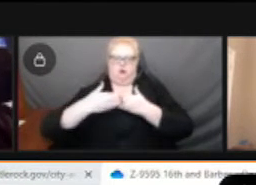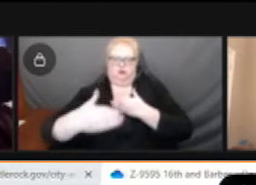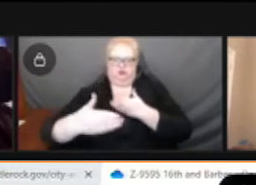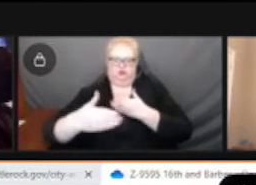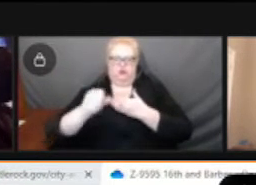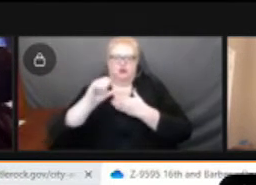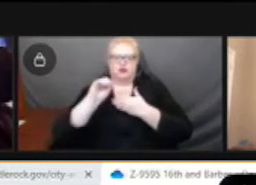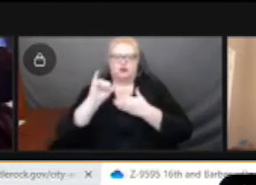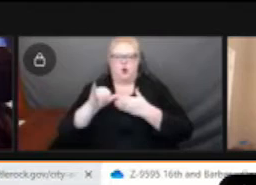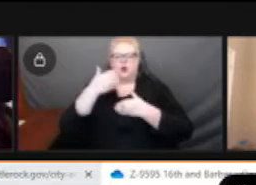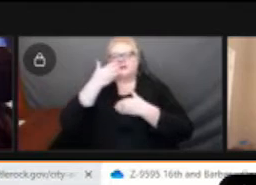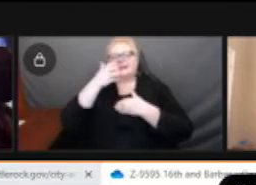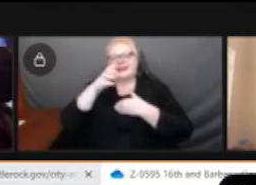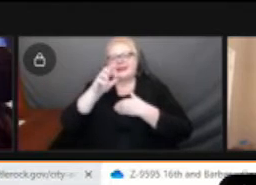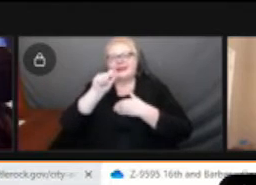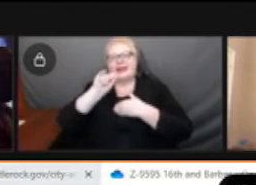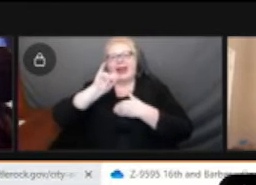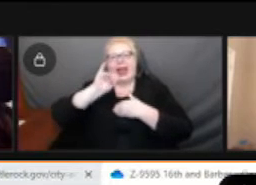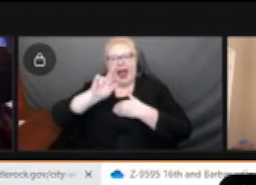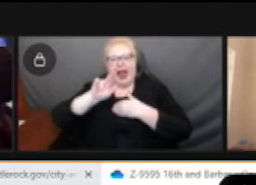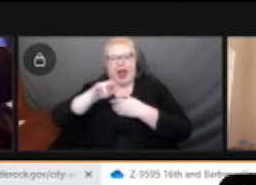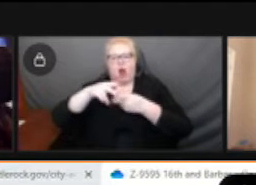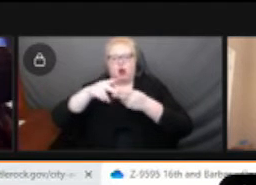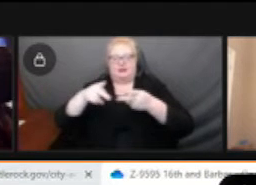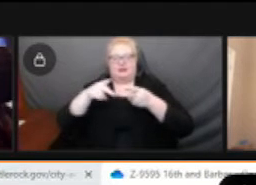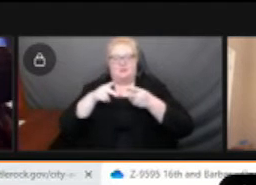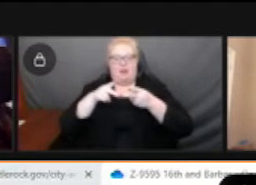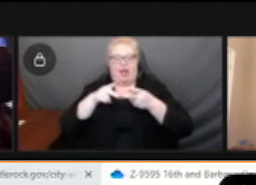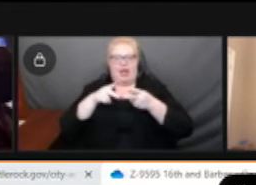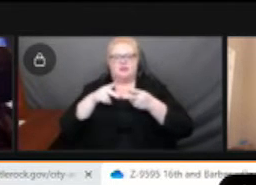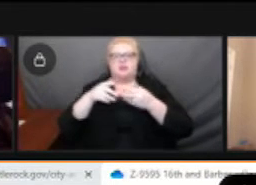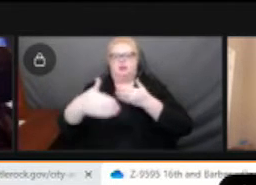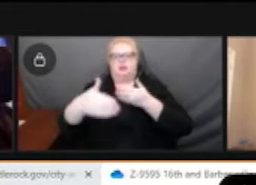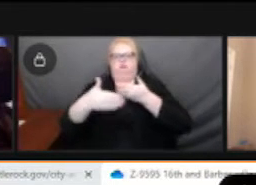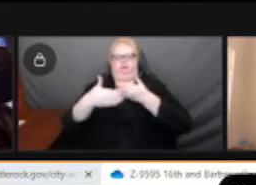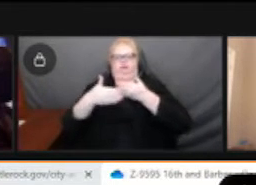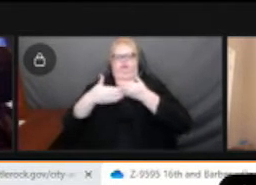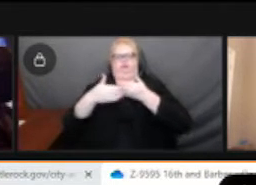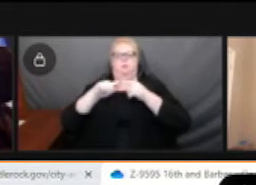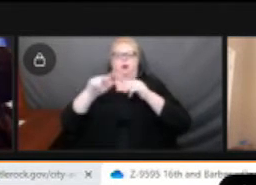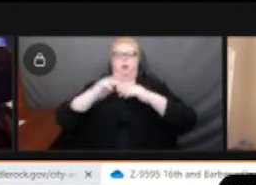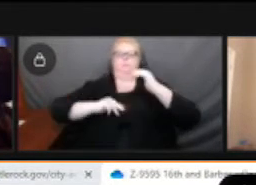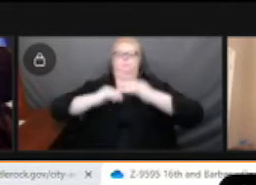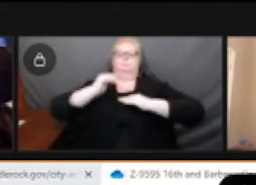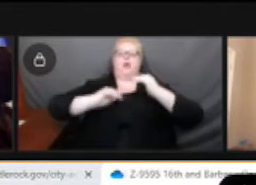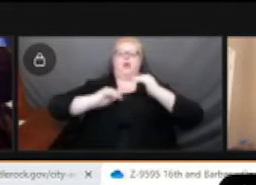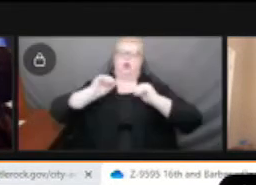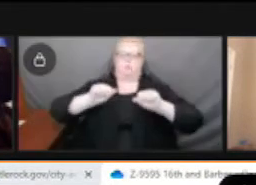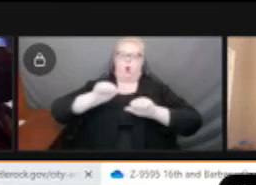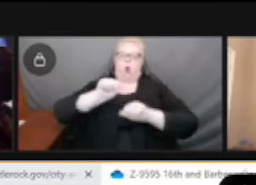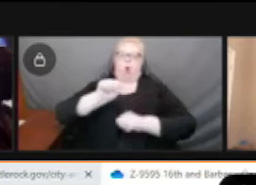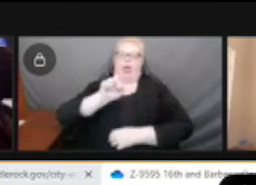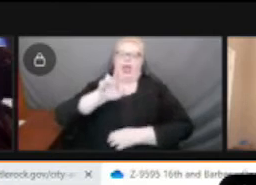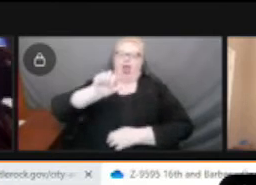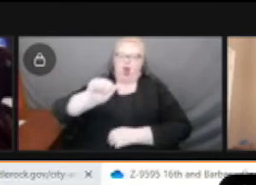square footage for the two facing barber would, it just cuts into that quite a bit. So that's the buildable area, but, and again, you know, I'm giving you ballpark figures,